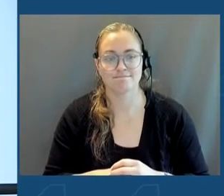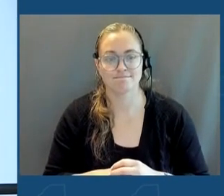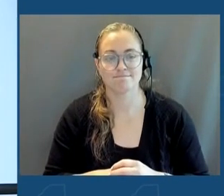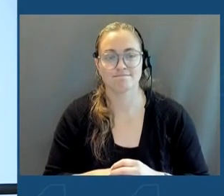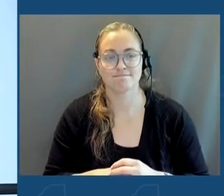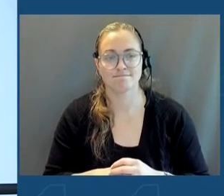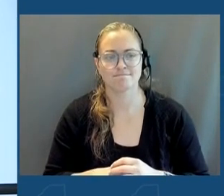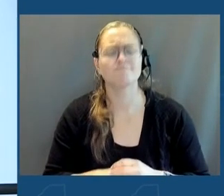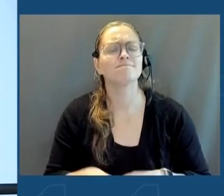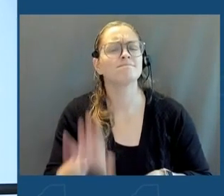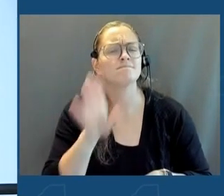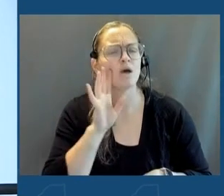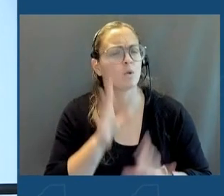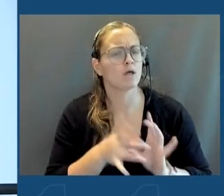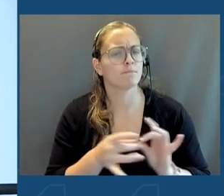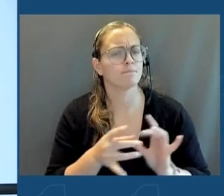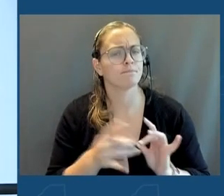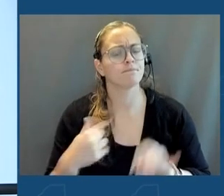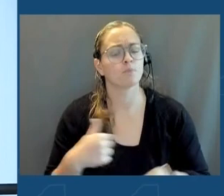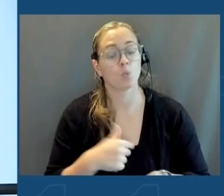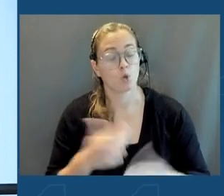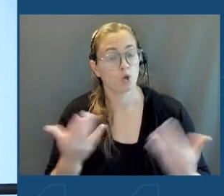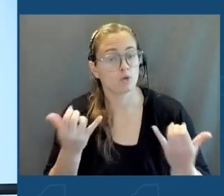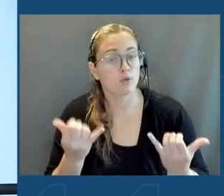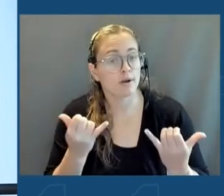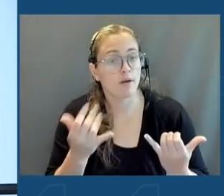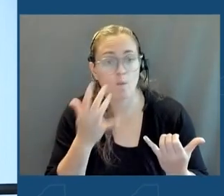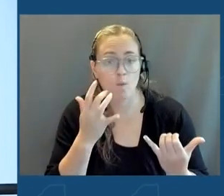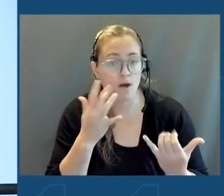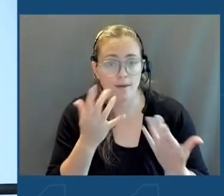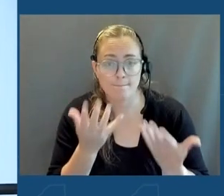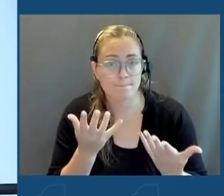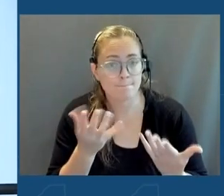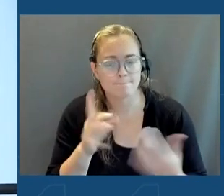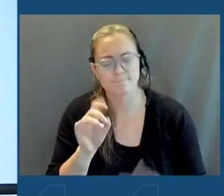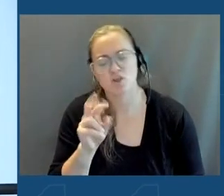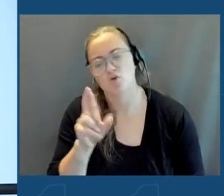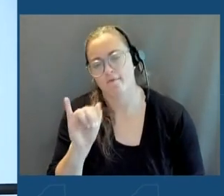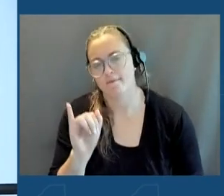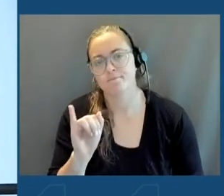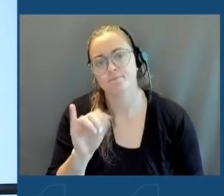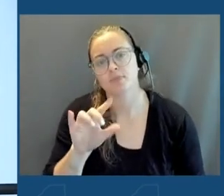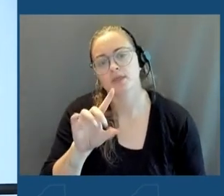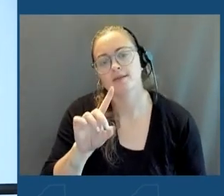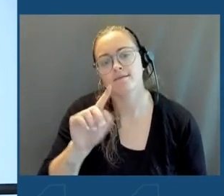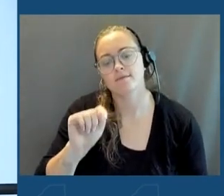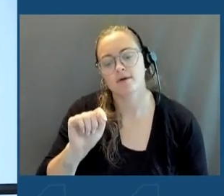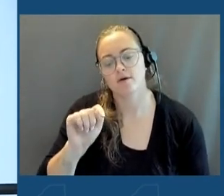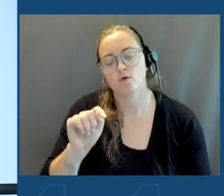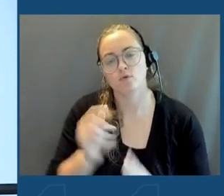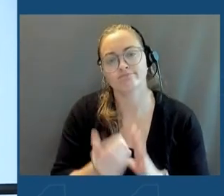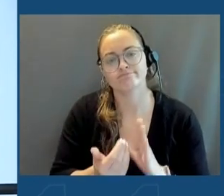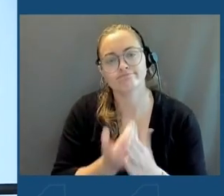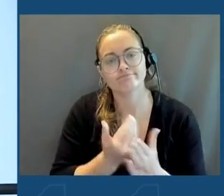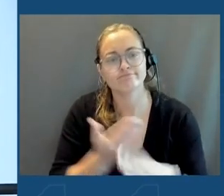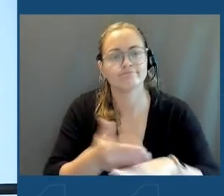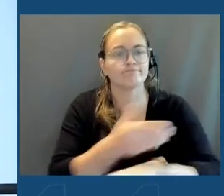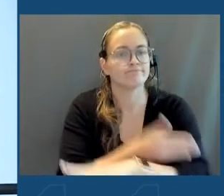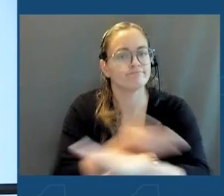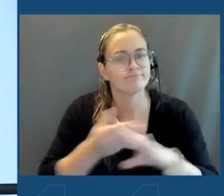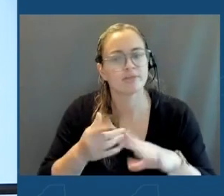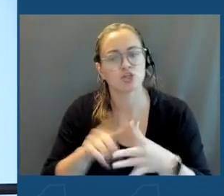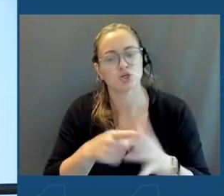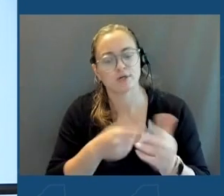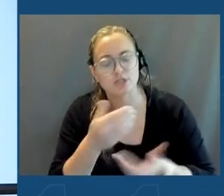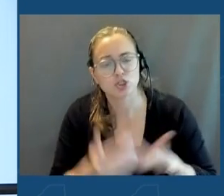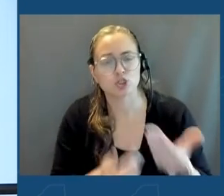I will say we are here right now because of the DRI, the Downtown Revitalization Initiative.